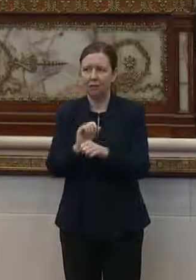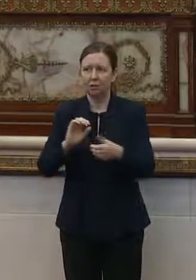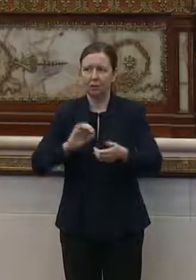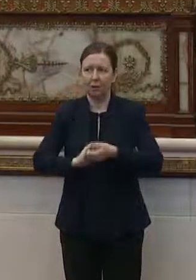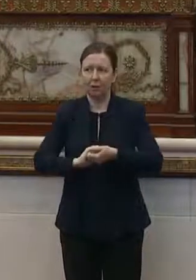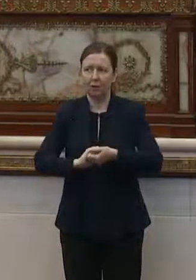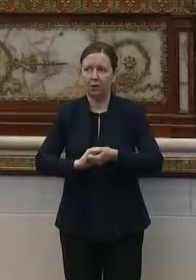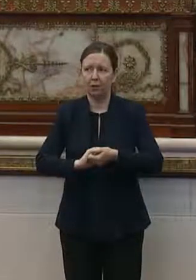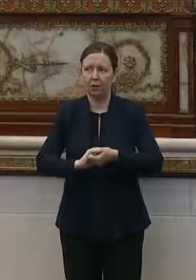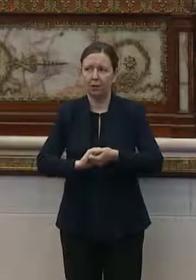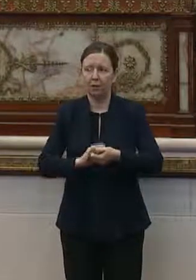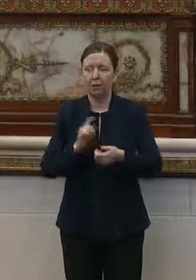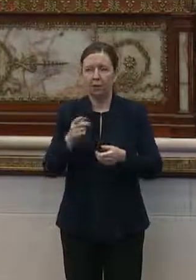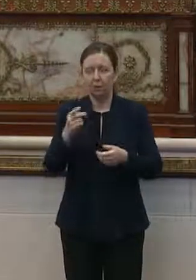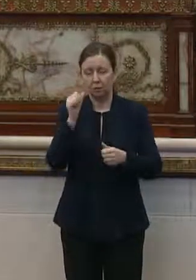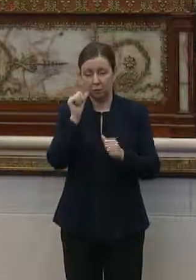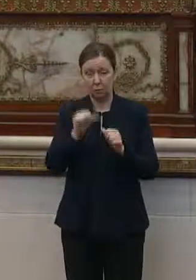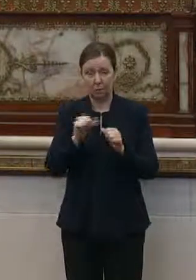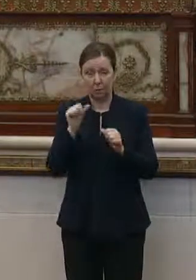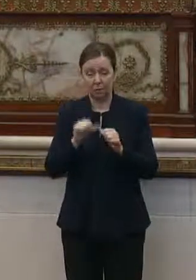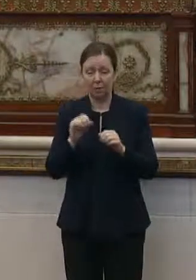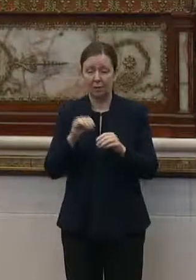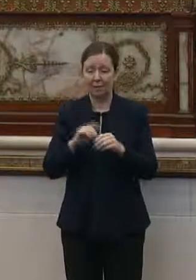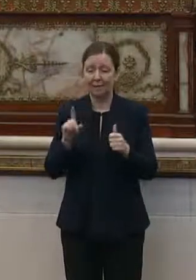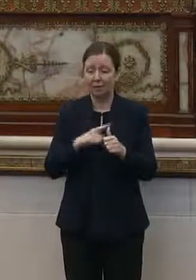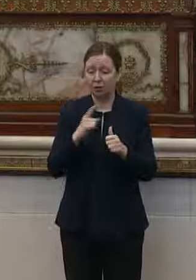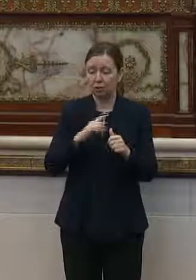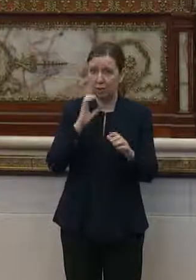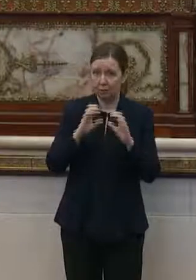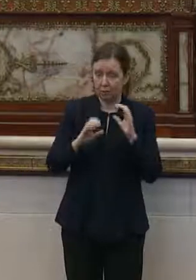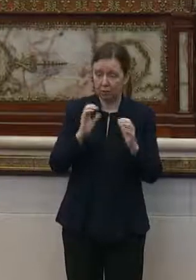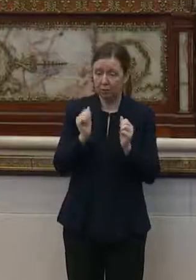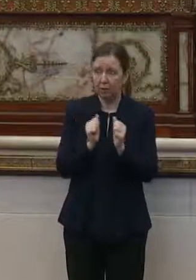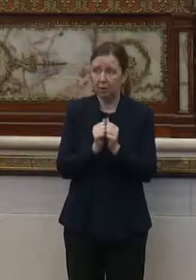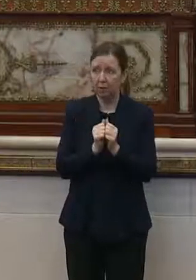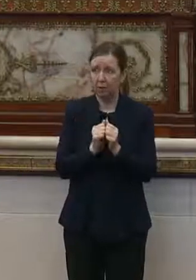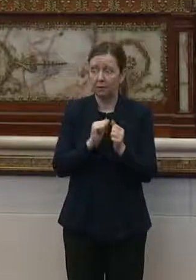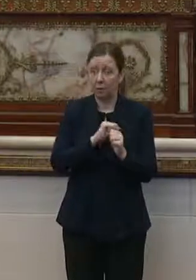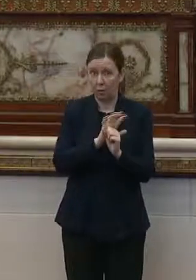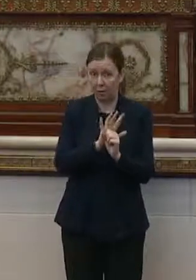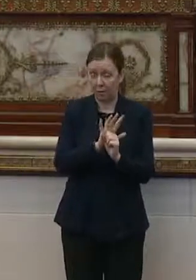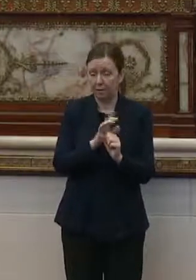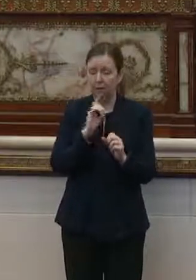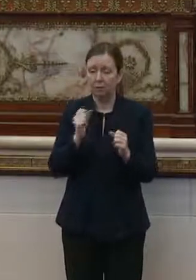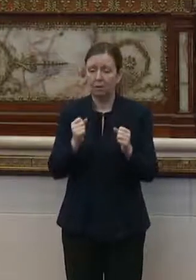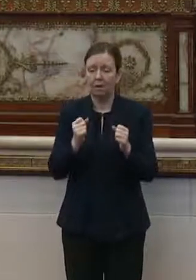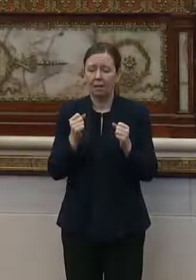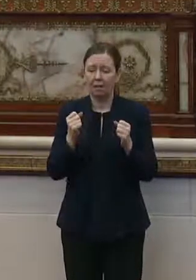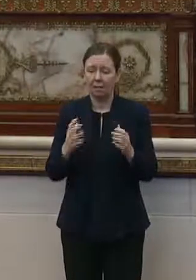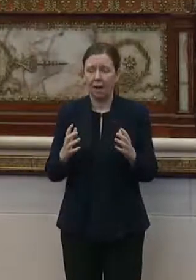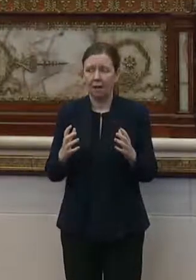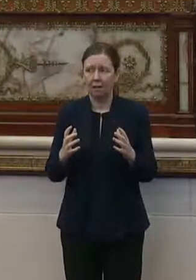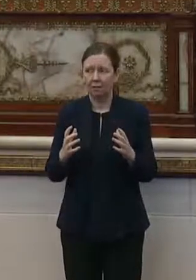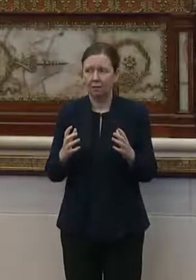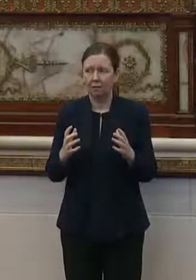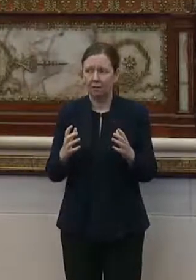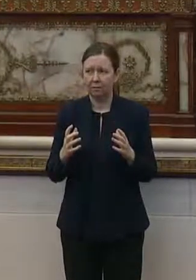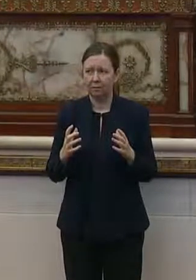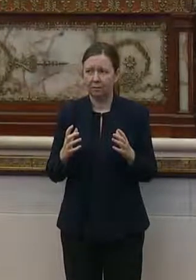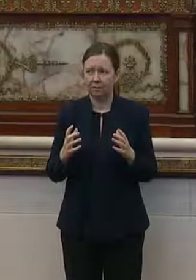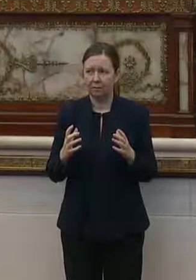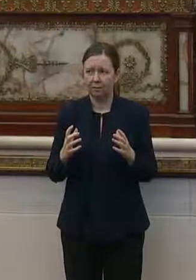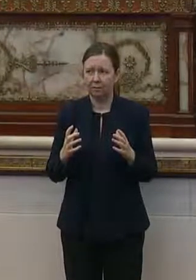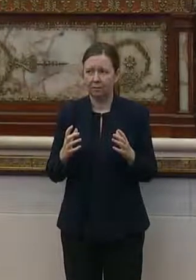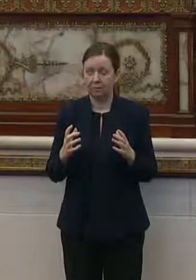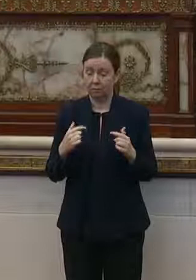partnering? As you recall, in the initial conversation around COVID, there was a lot of hesitancy by members of council,